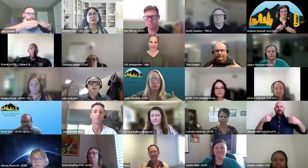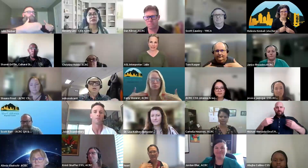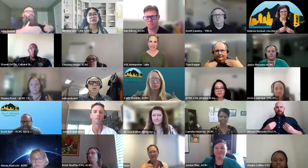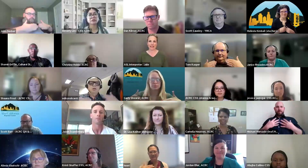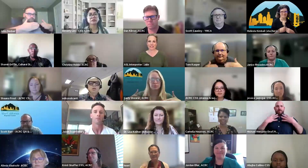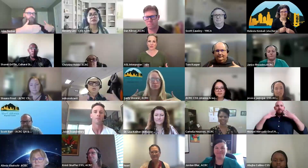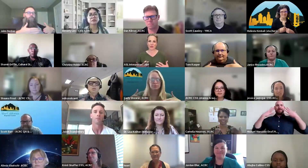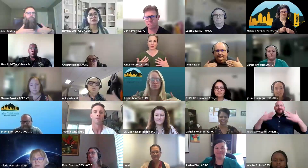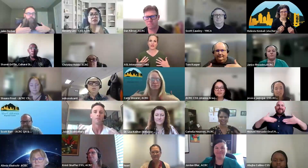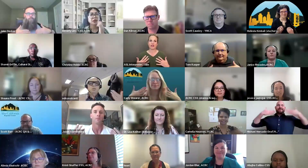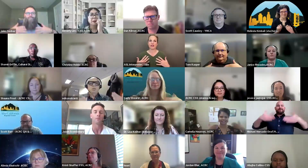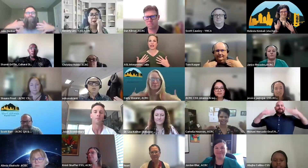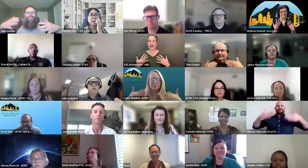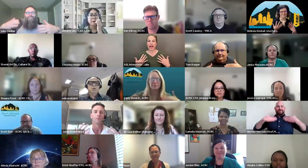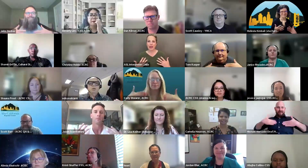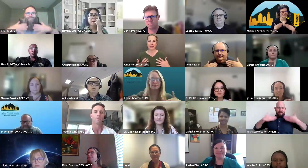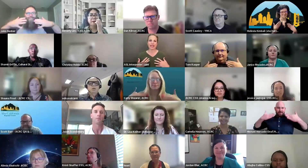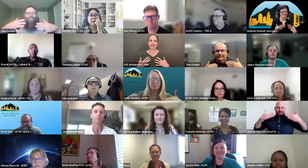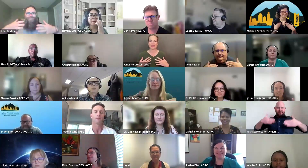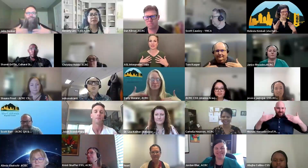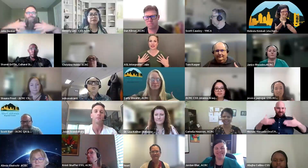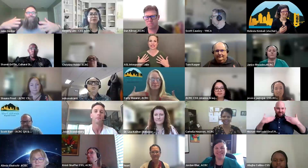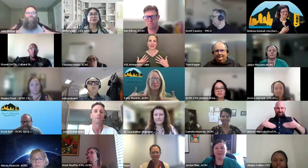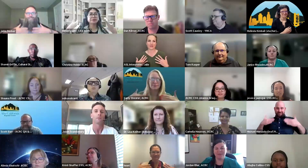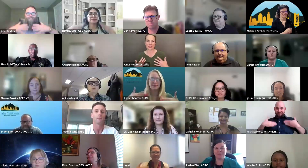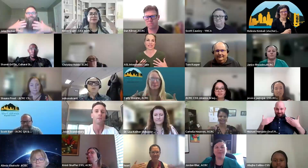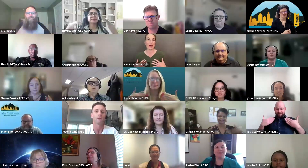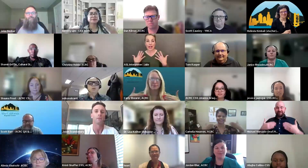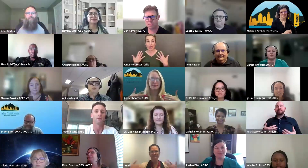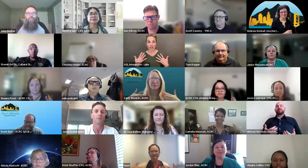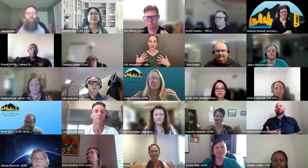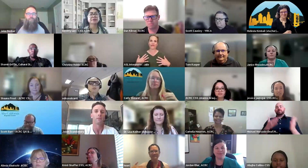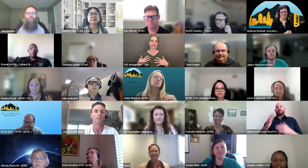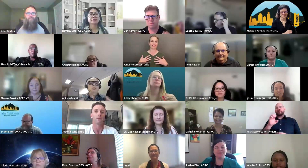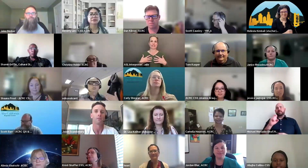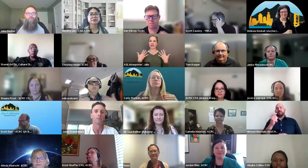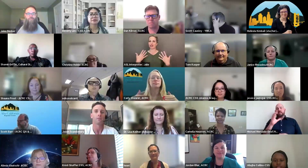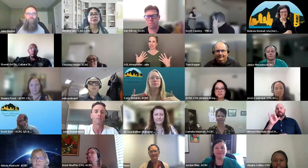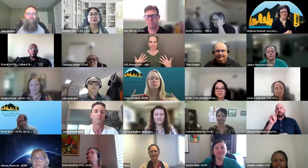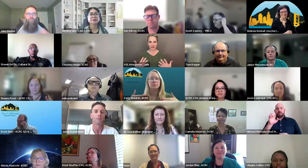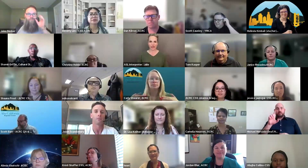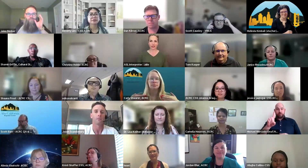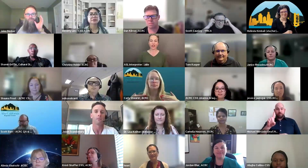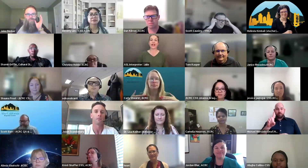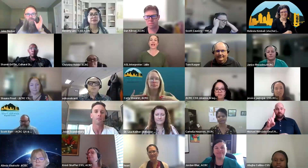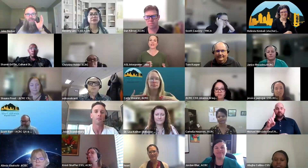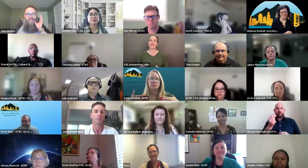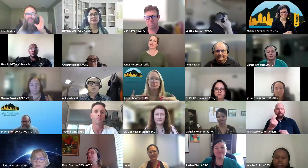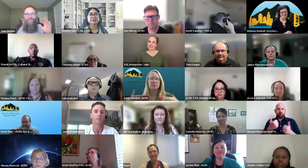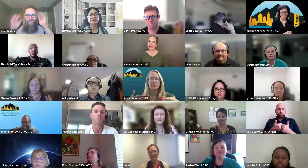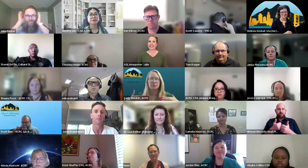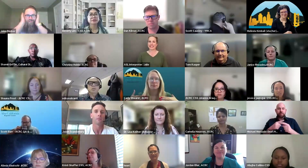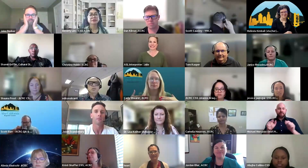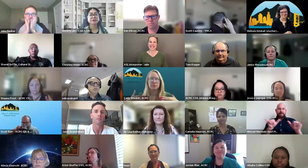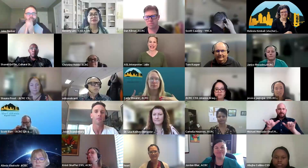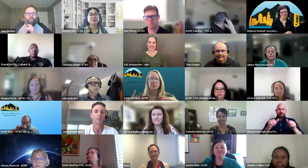happy. It's just when you feel happy, it's also like a sign for inspired. You have that just energy that you feel. And then the